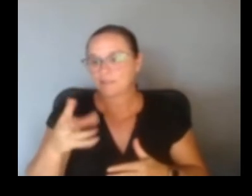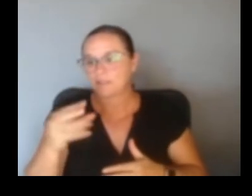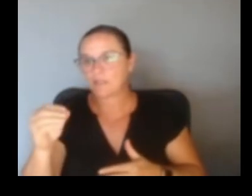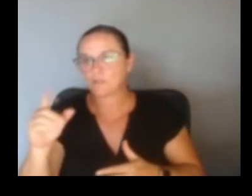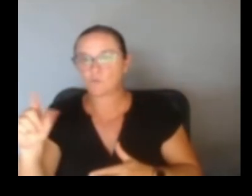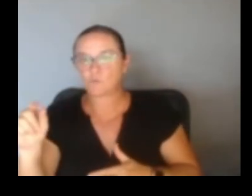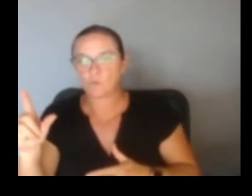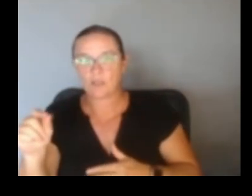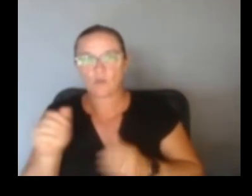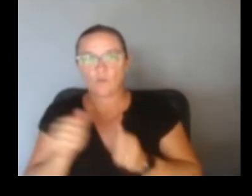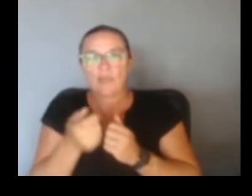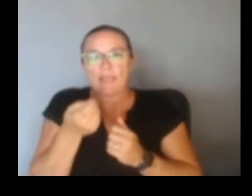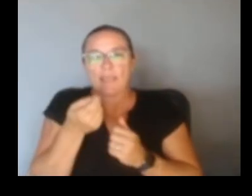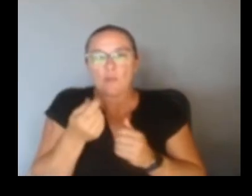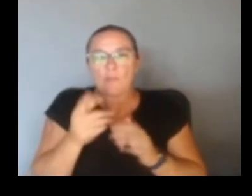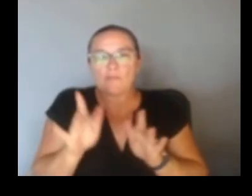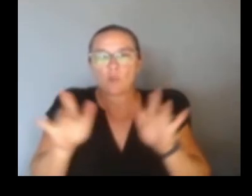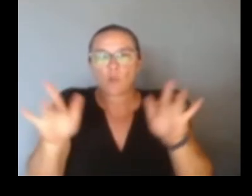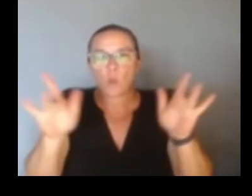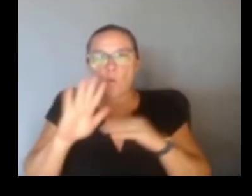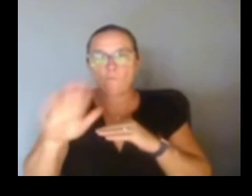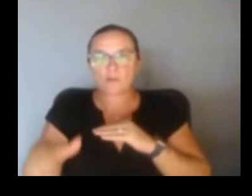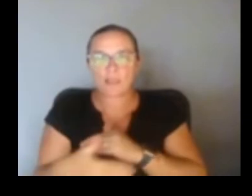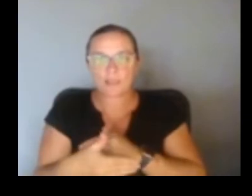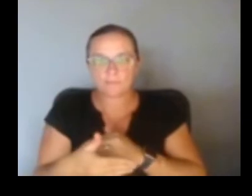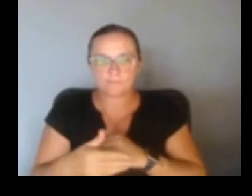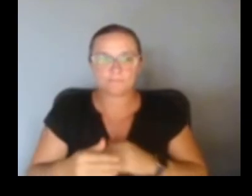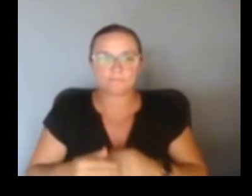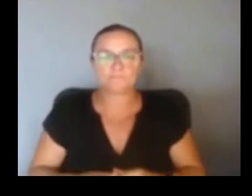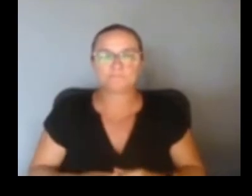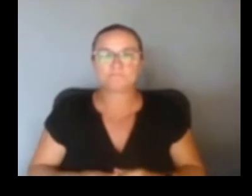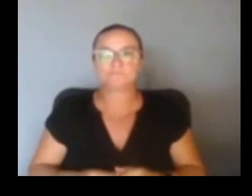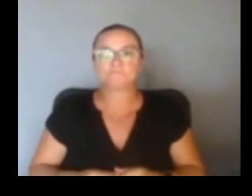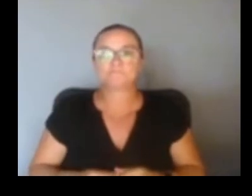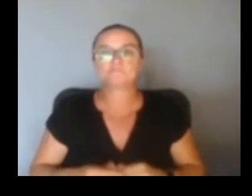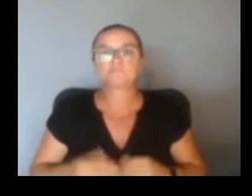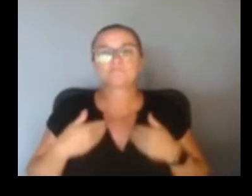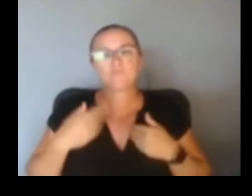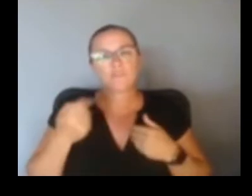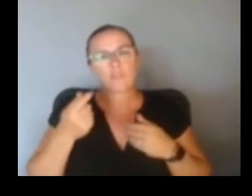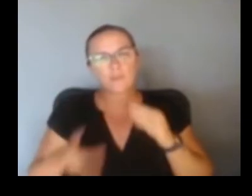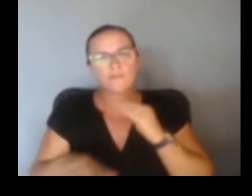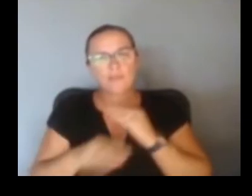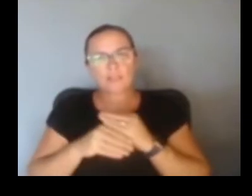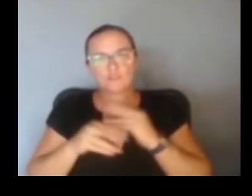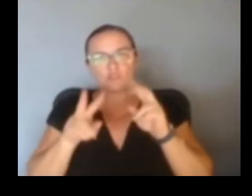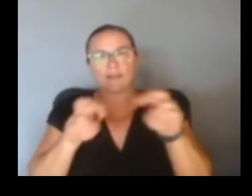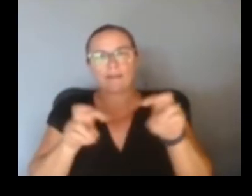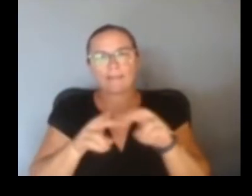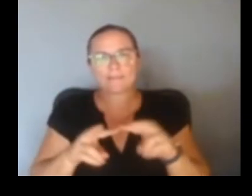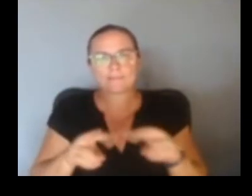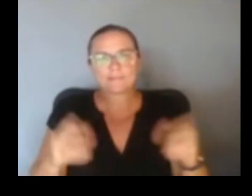with only a little bit of glow overnight. Now there is a little bit of extra information here in the analysis